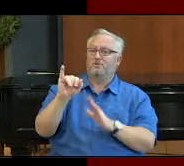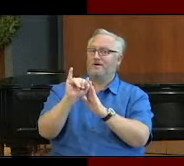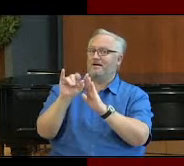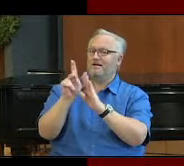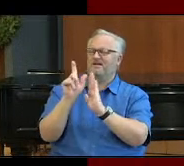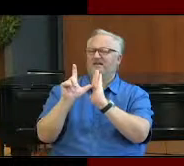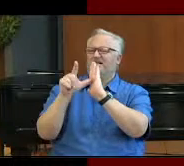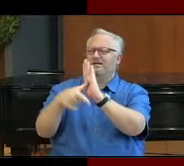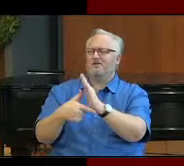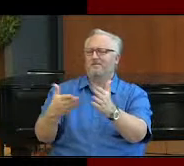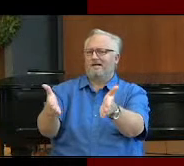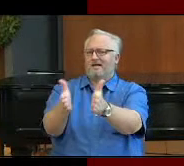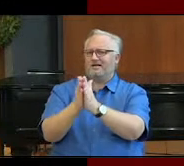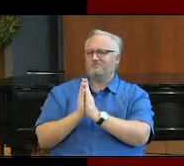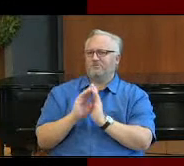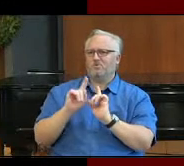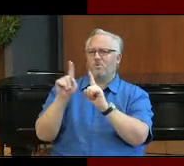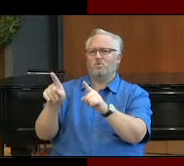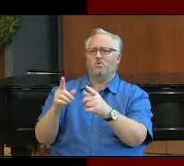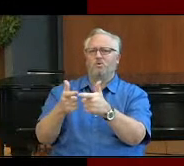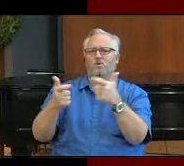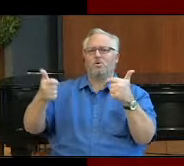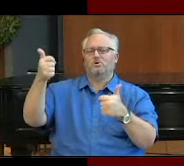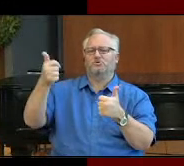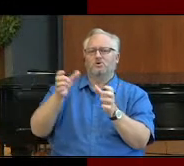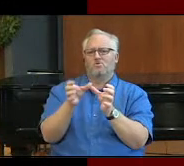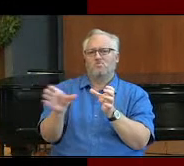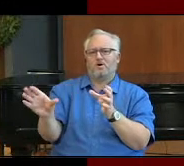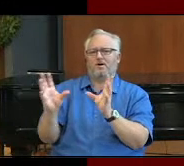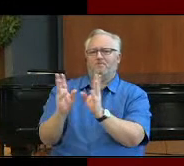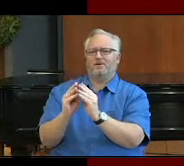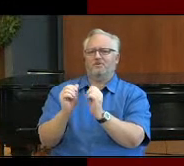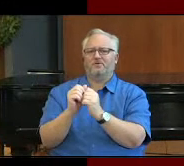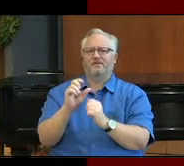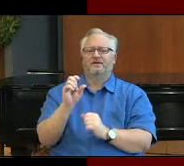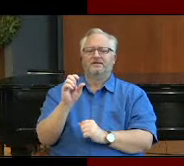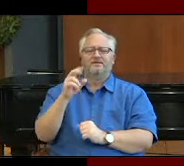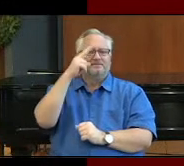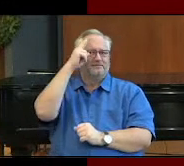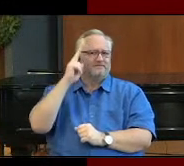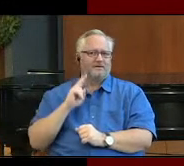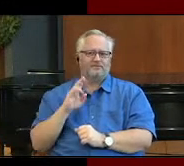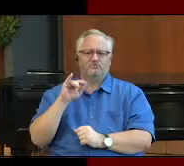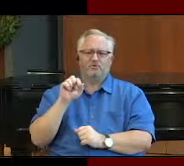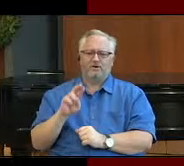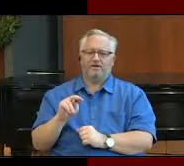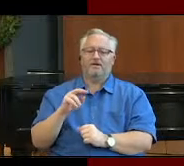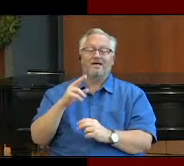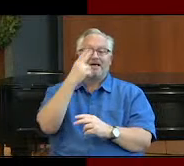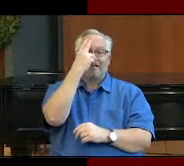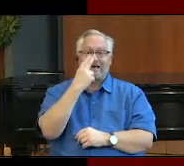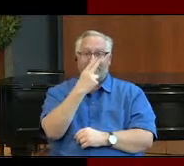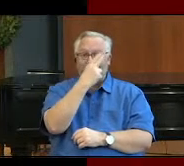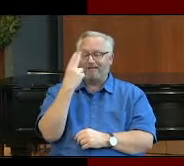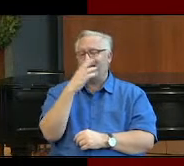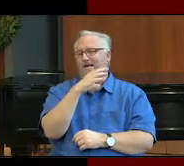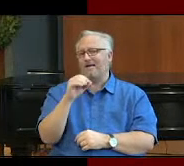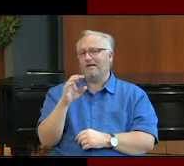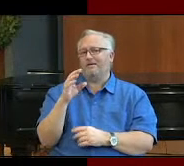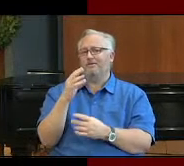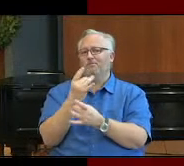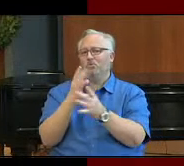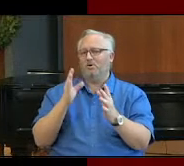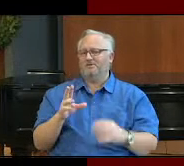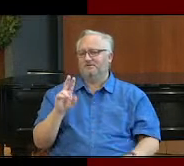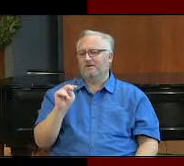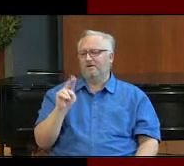speak at a much larger breakout session by Sister Joan Kirby, who was a Catholic and a Buddhist nun. After that